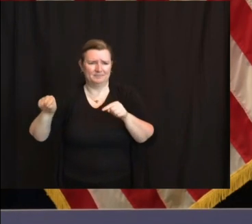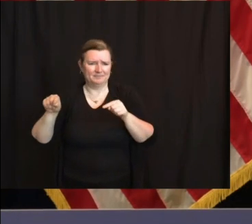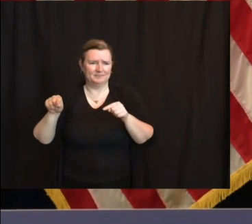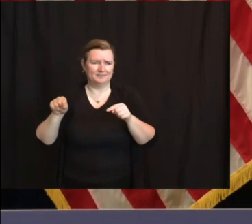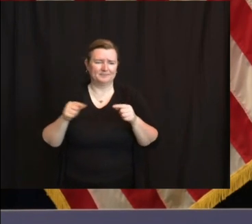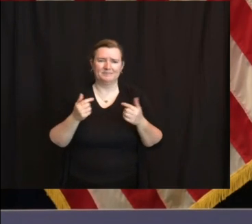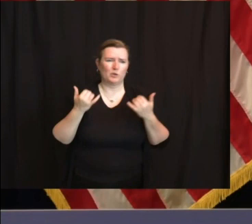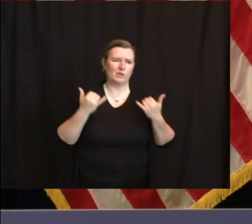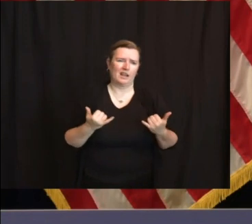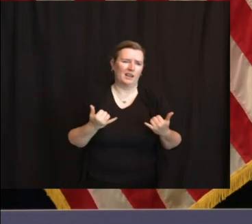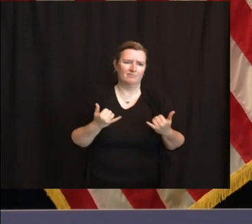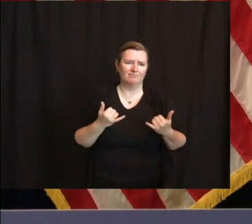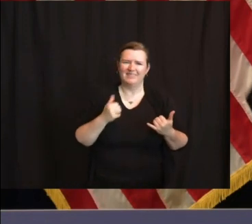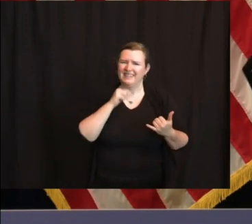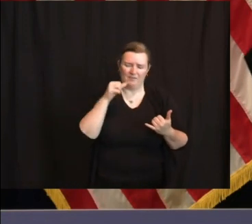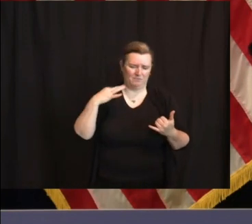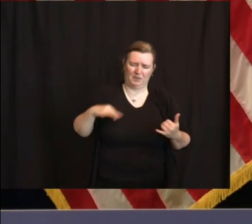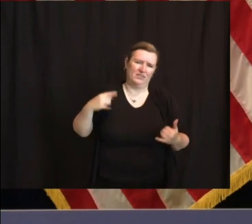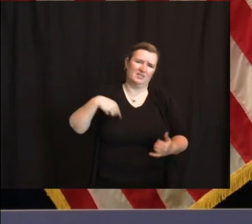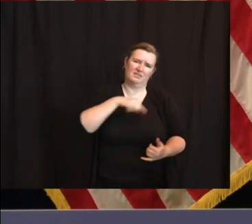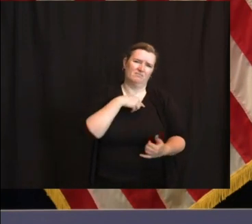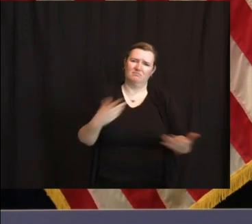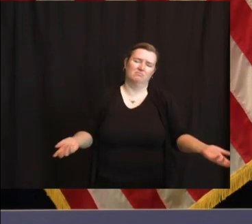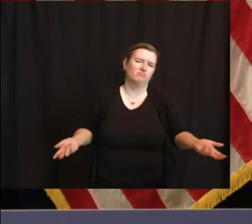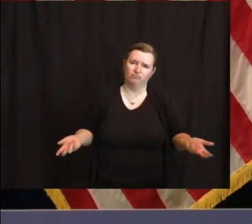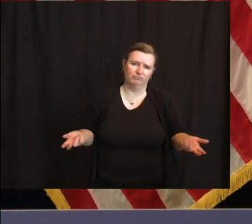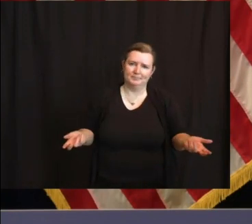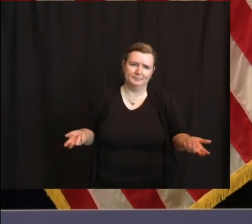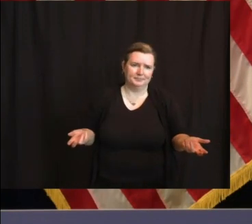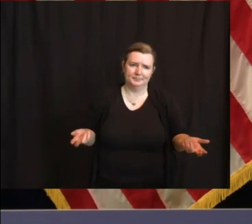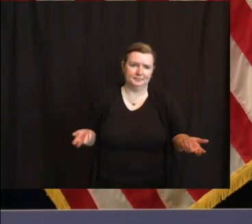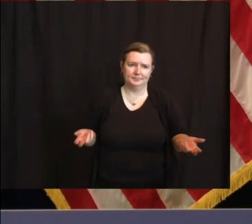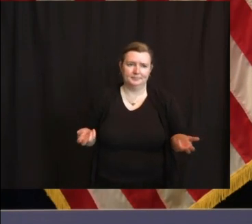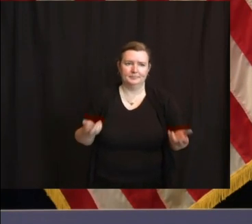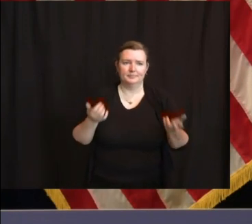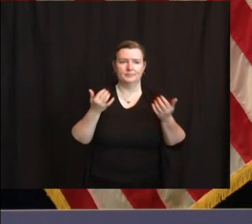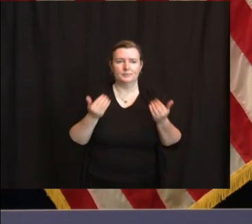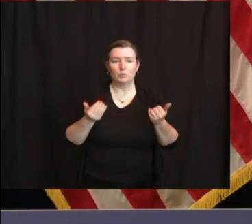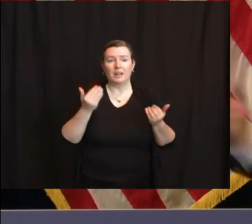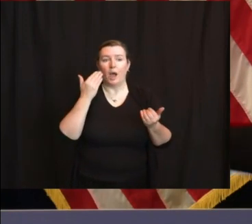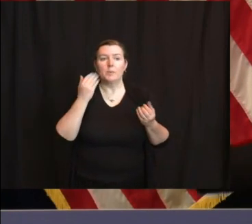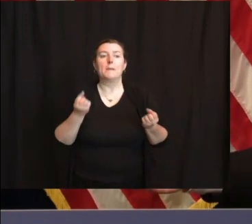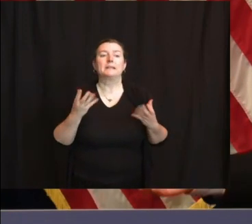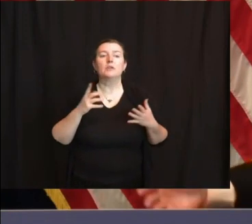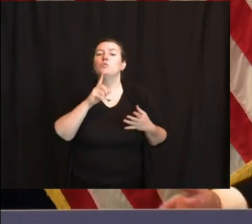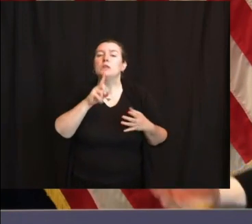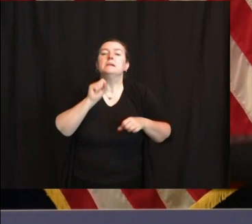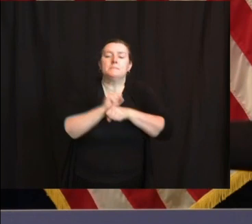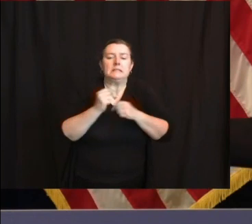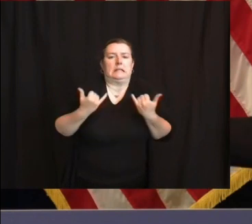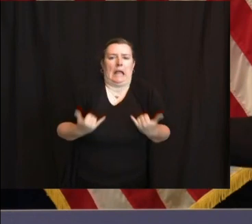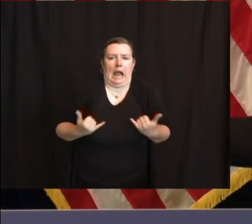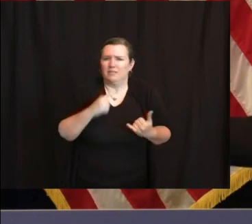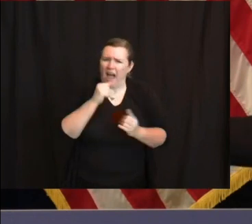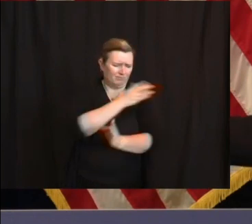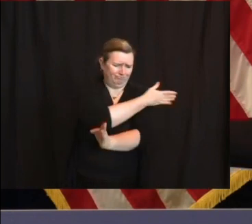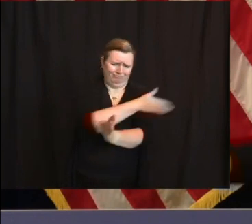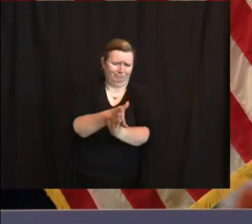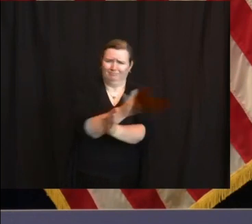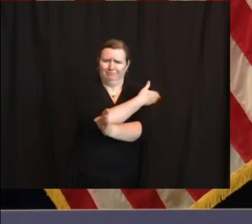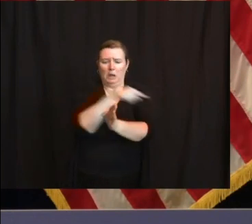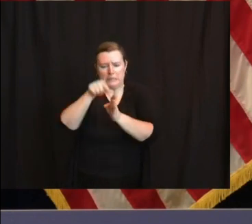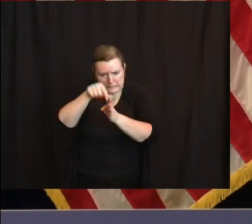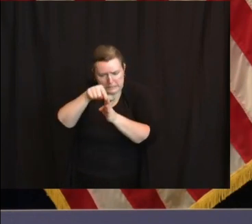whole lot for me to know, to answer the question, how many people right now have this as of Friday? As of Friday was the 15th,